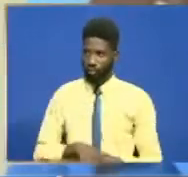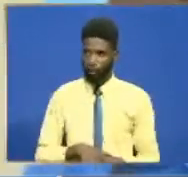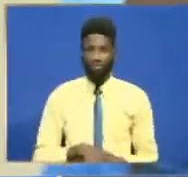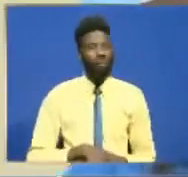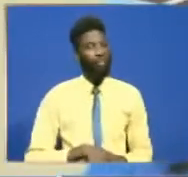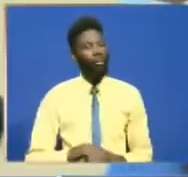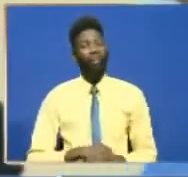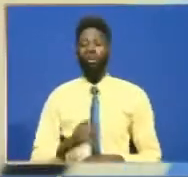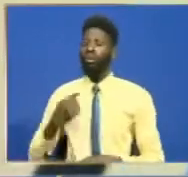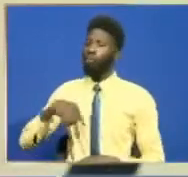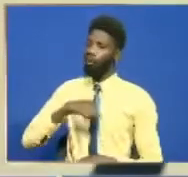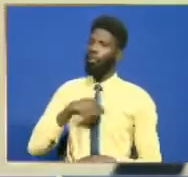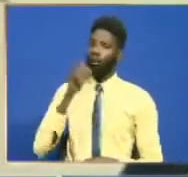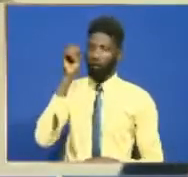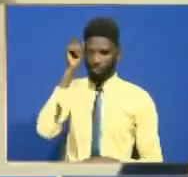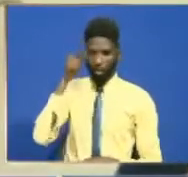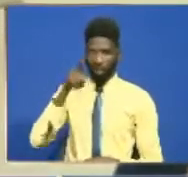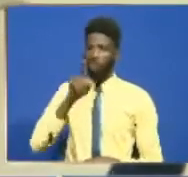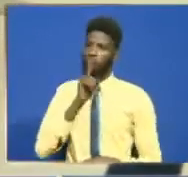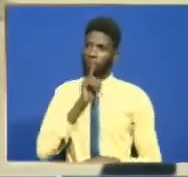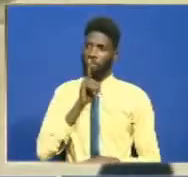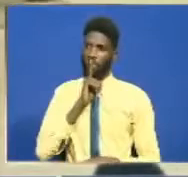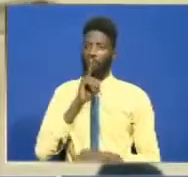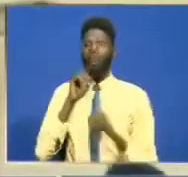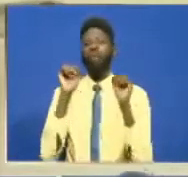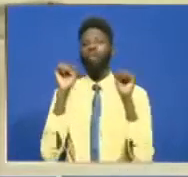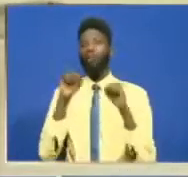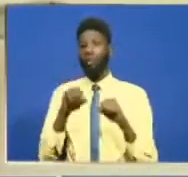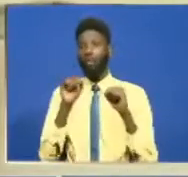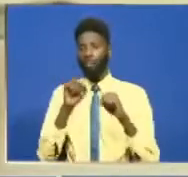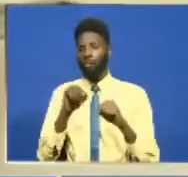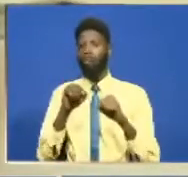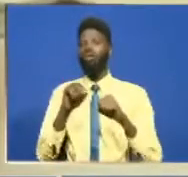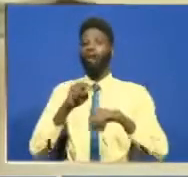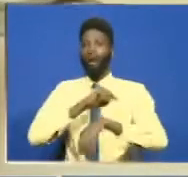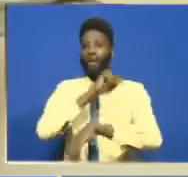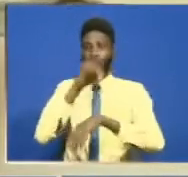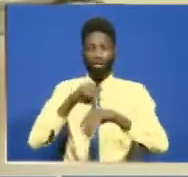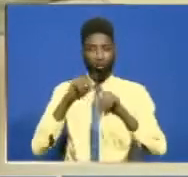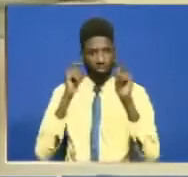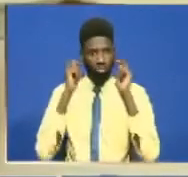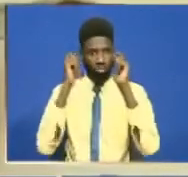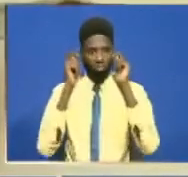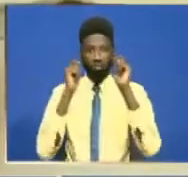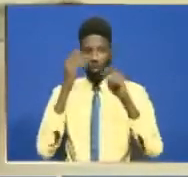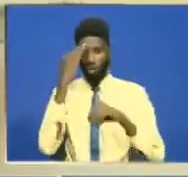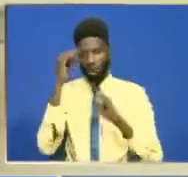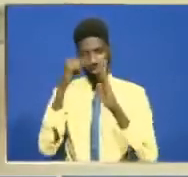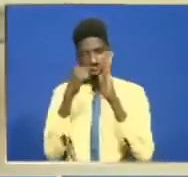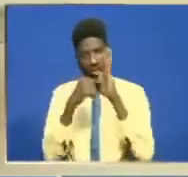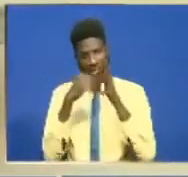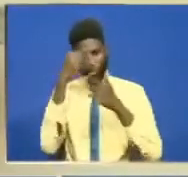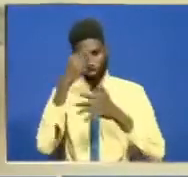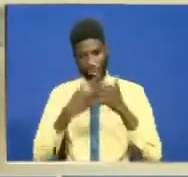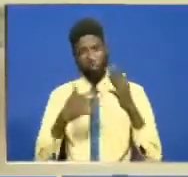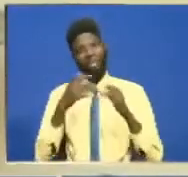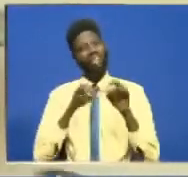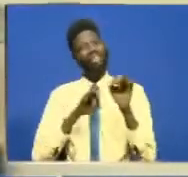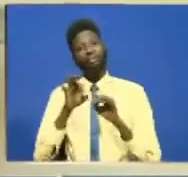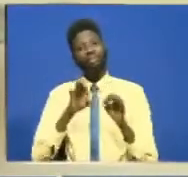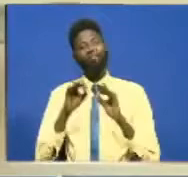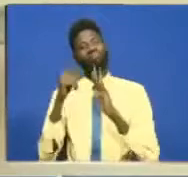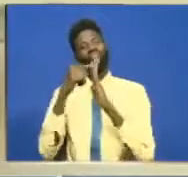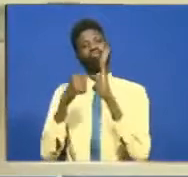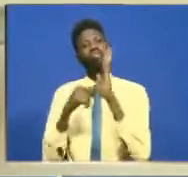one, we understand that you've just told us that you might be calling for a nationwide strike over these issues. Just expound to us what actually are these